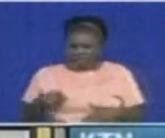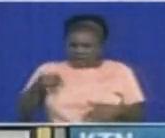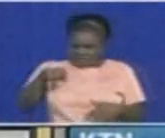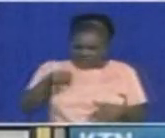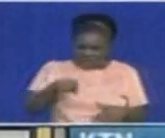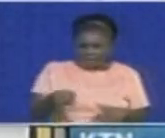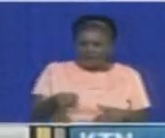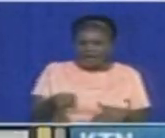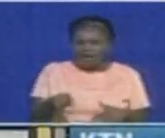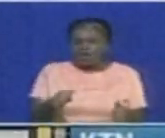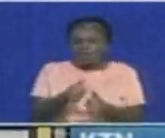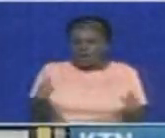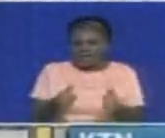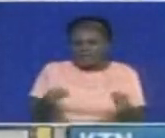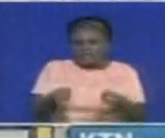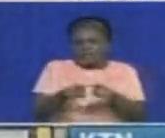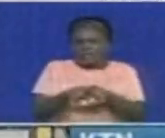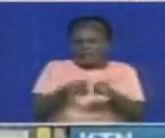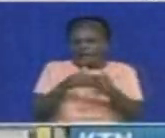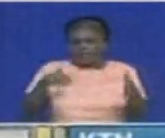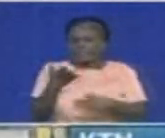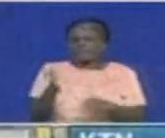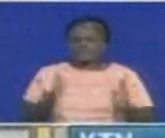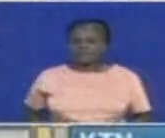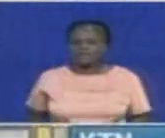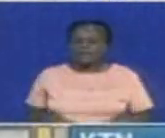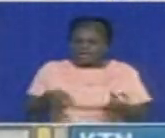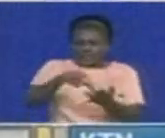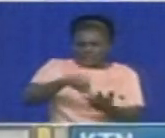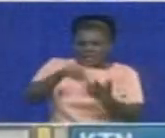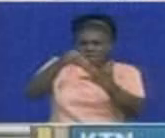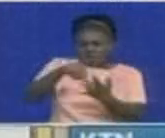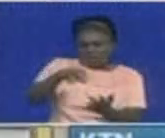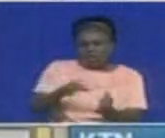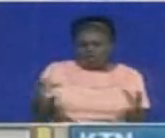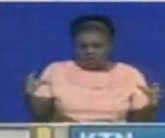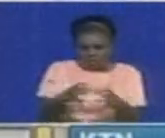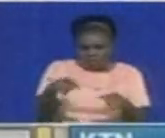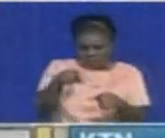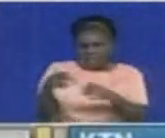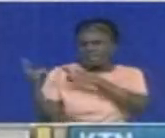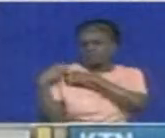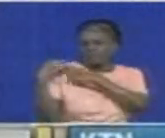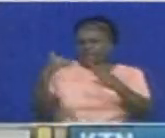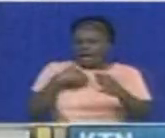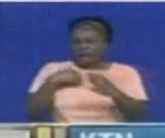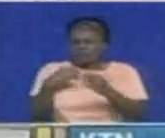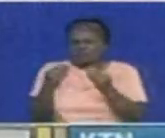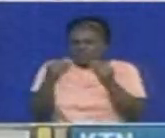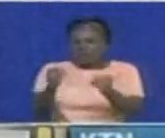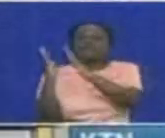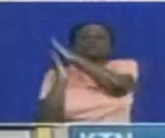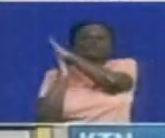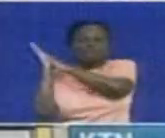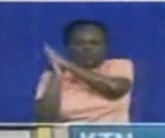measures against such a person. A special force within the police service was tasked with dealing with Mungiki. They